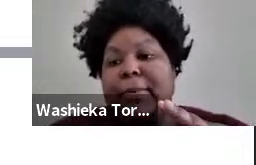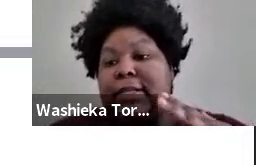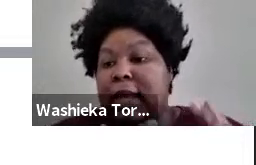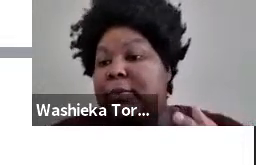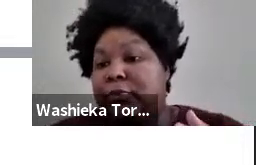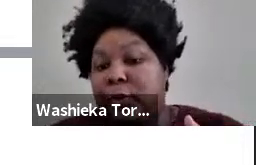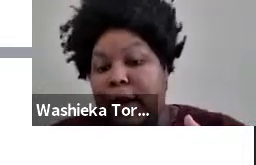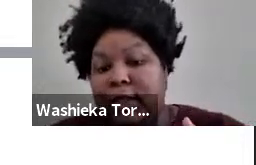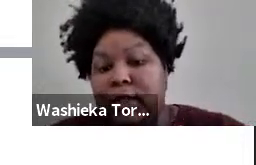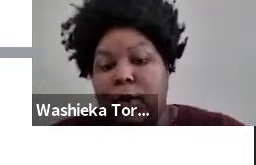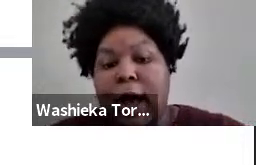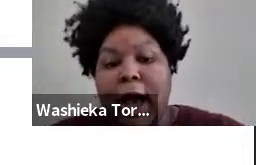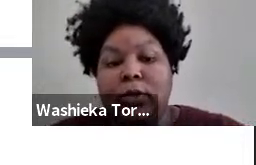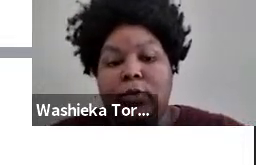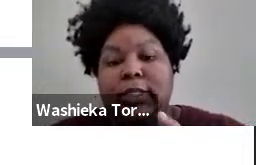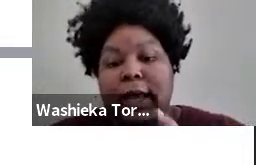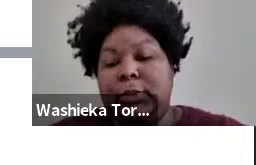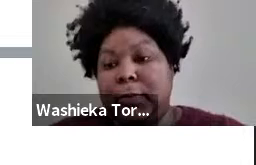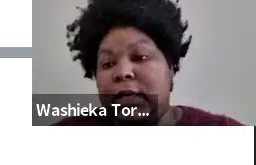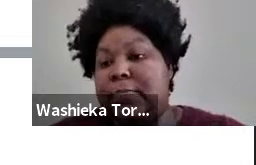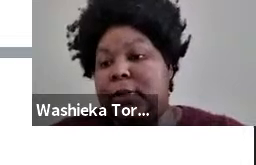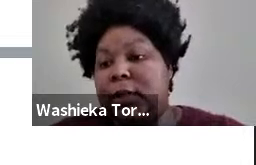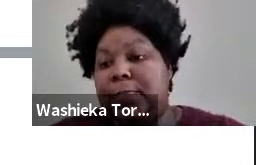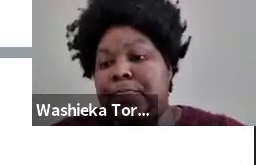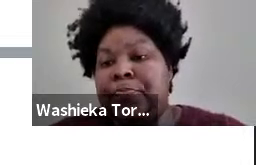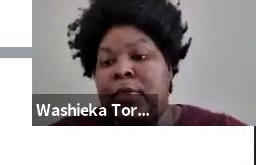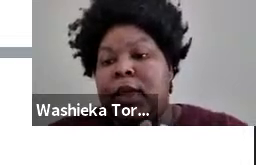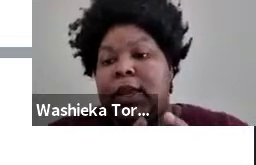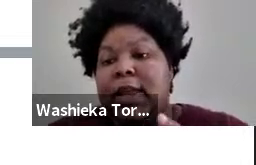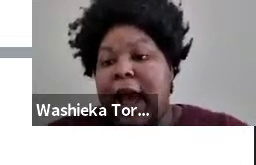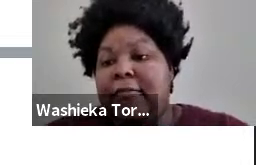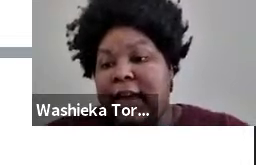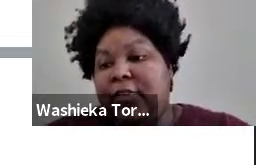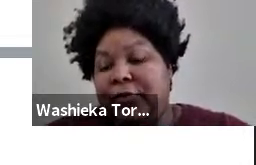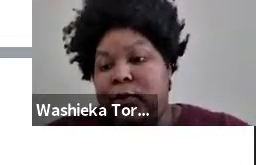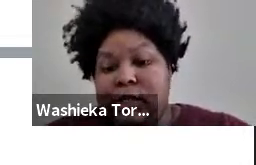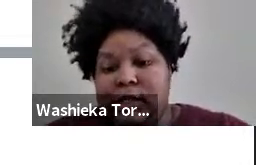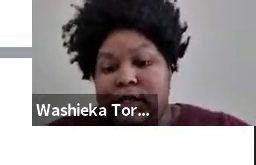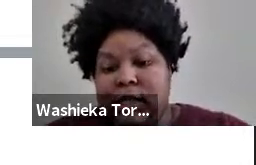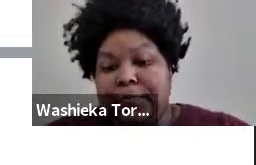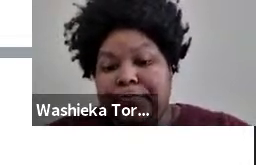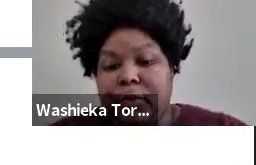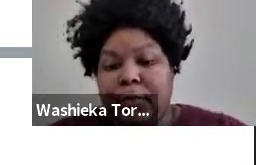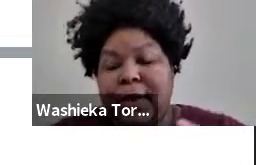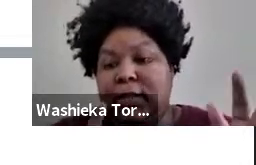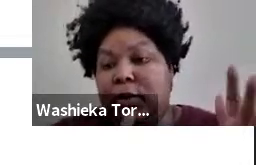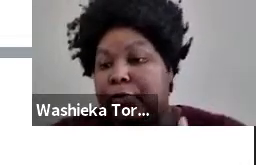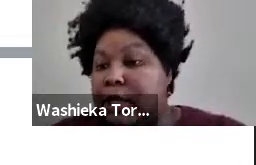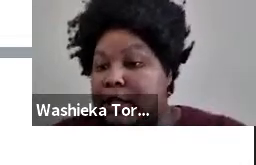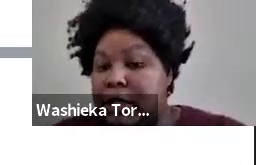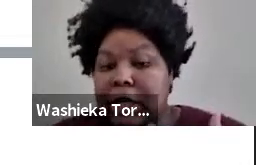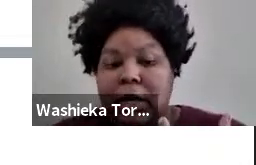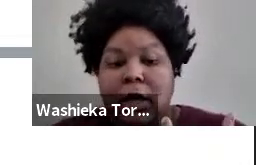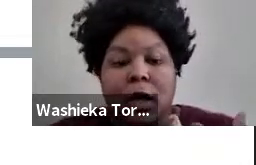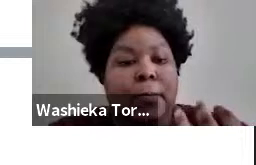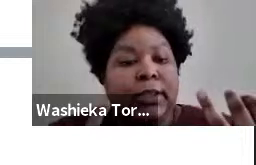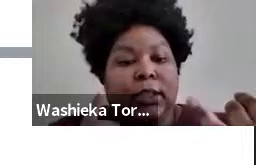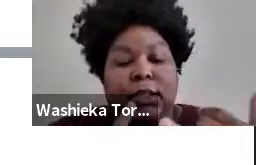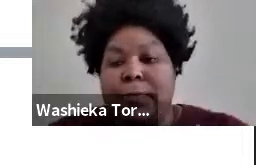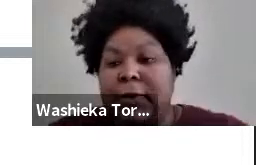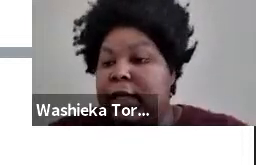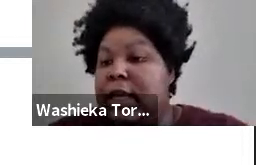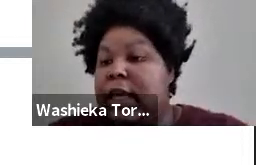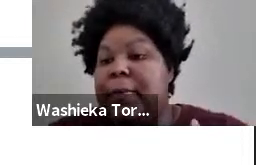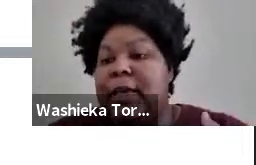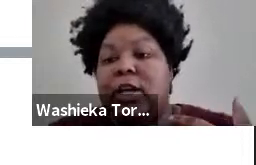am mapping disabled foodways. So how do disabled people navigate the food system based on region,